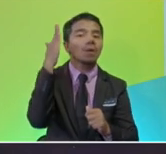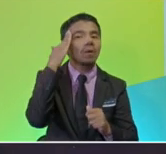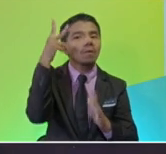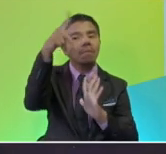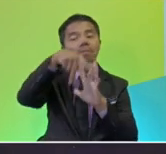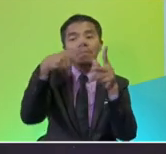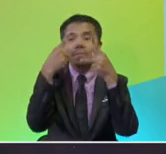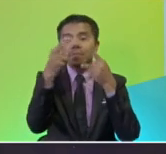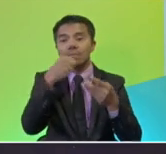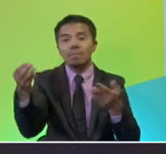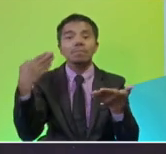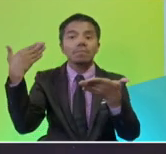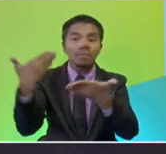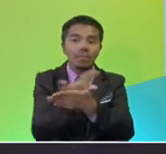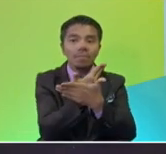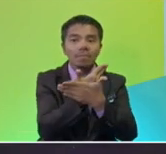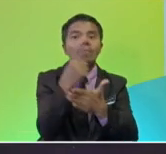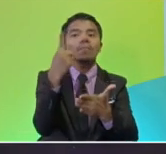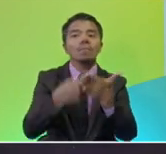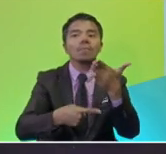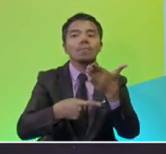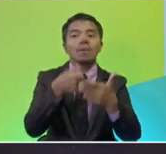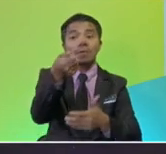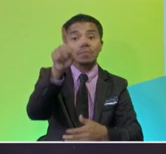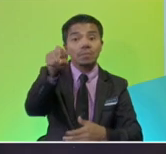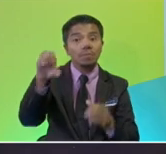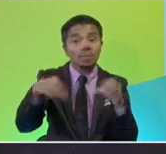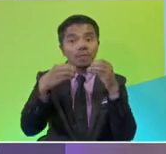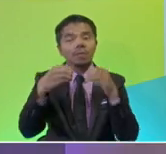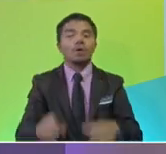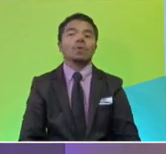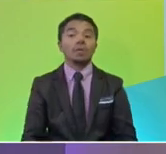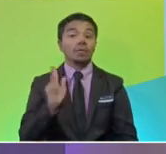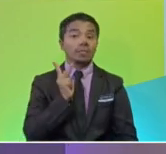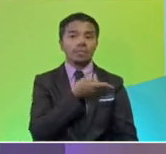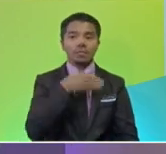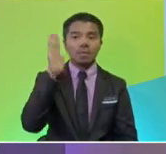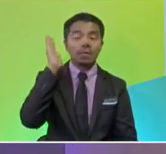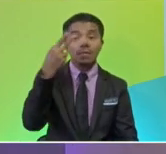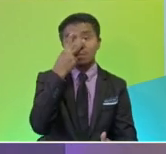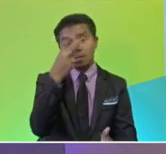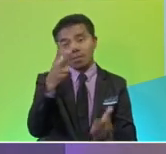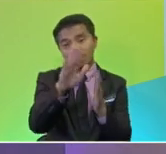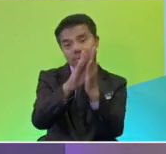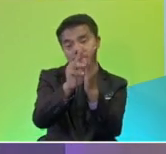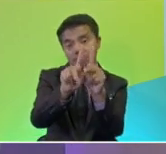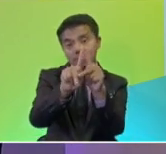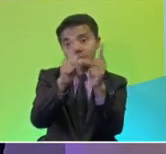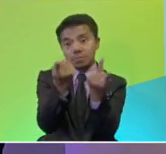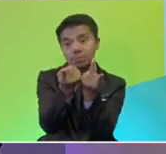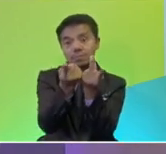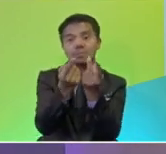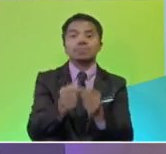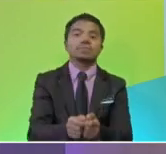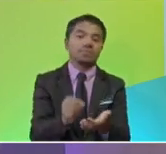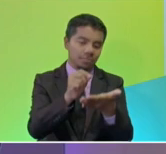the dictionary. Yeah, we to definitely. Find the definition. Yes, yeah. True. That's true. So one of the skills that our kids need to be able to do is